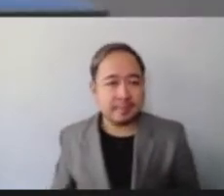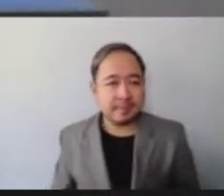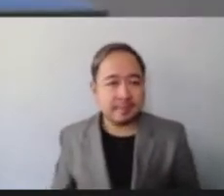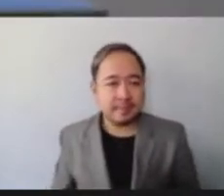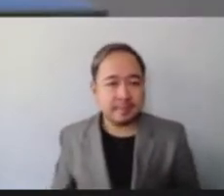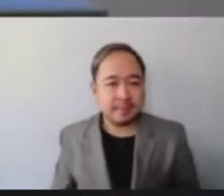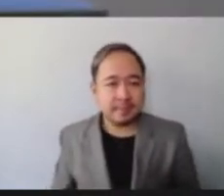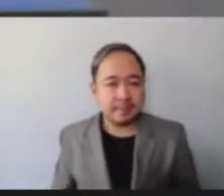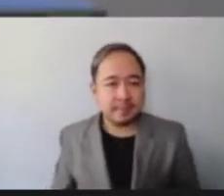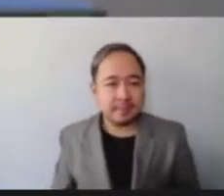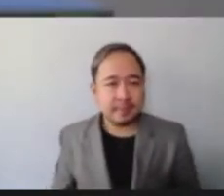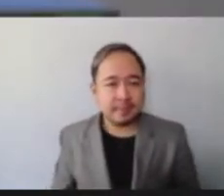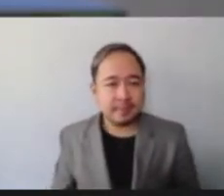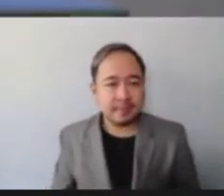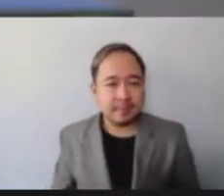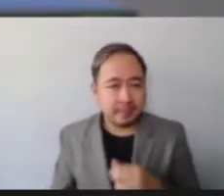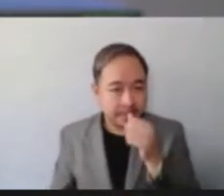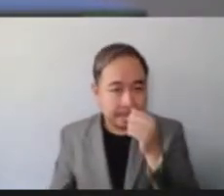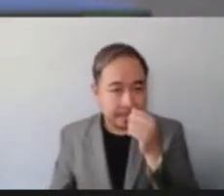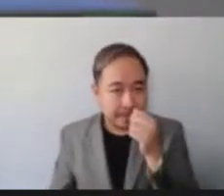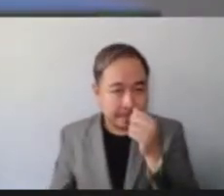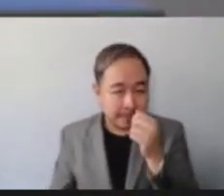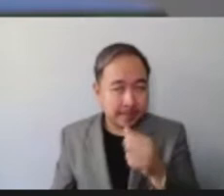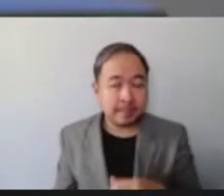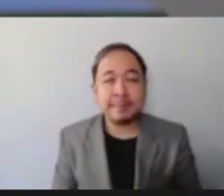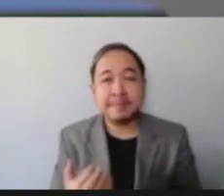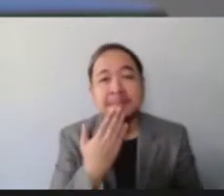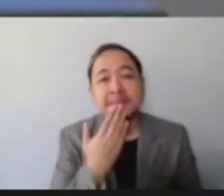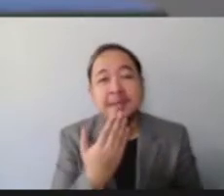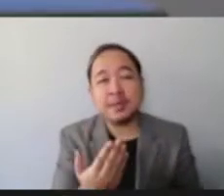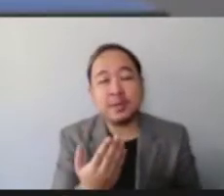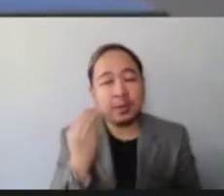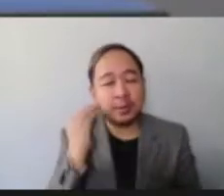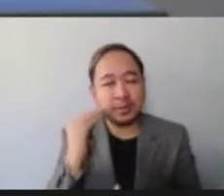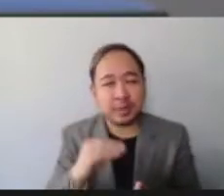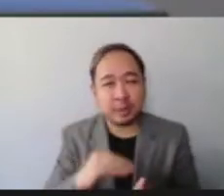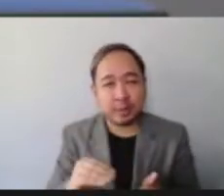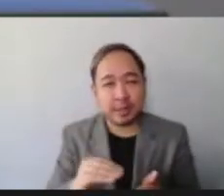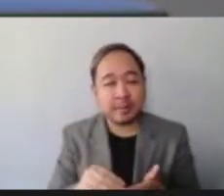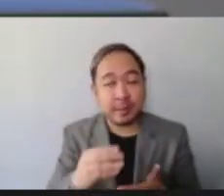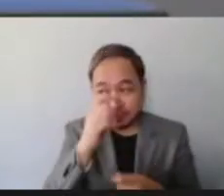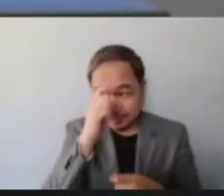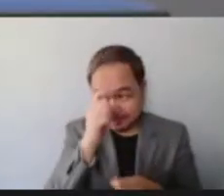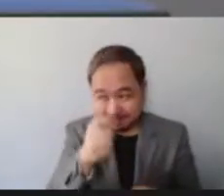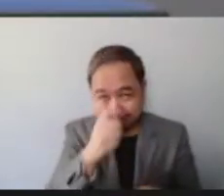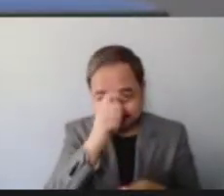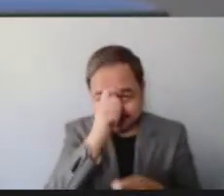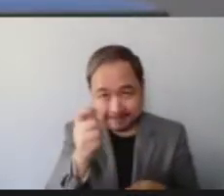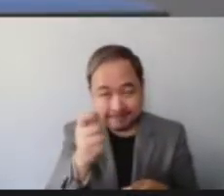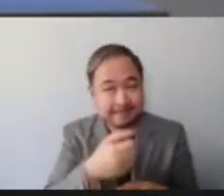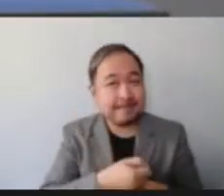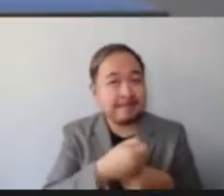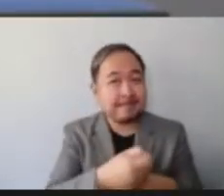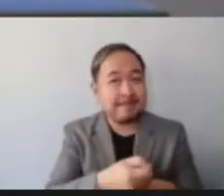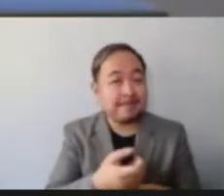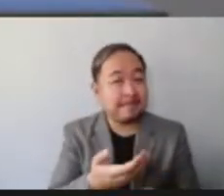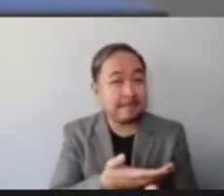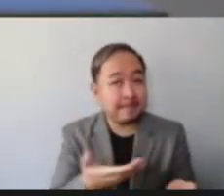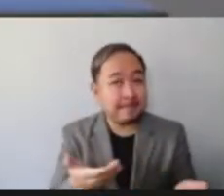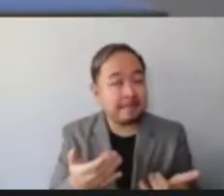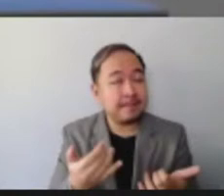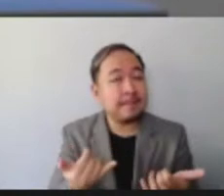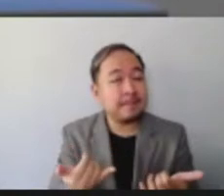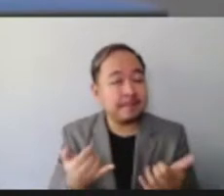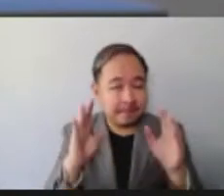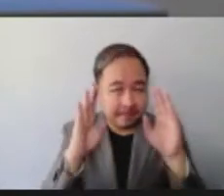thank you Secretariat Excellence is distinguished delegates let us now take up agenda